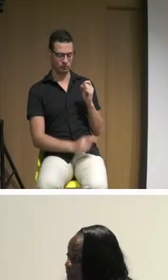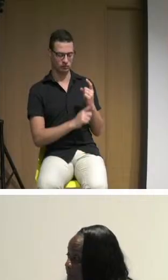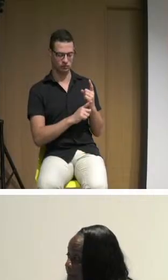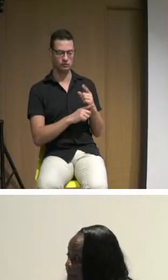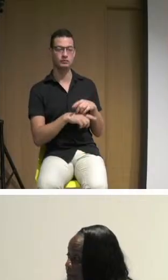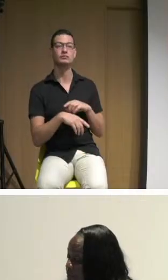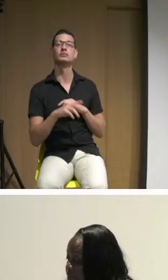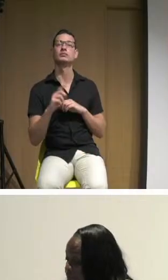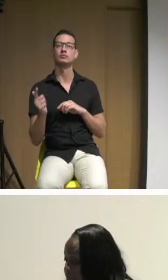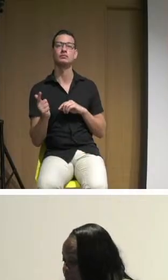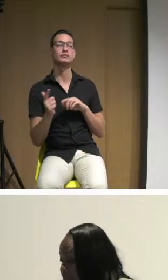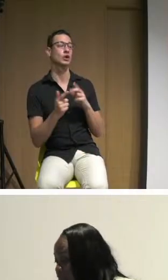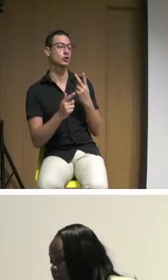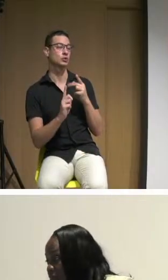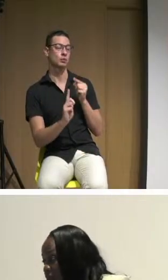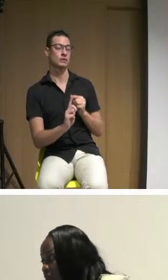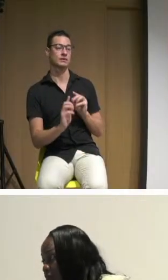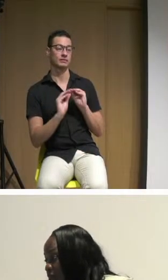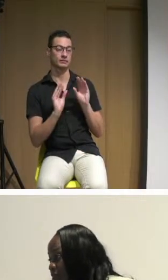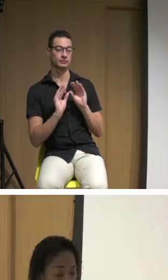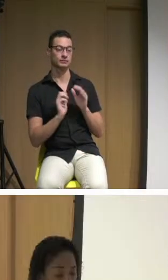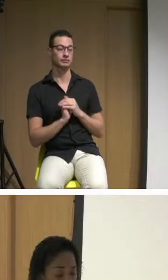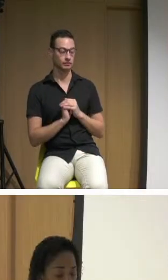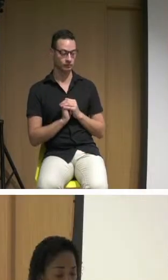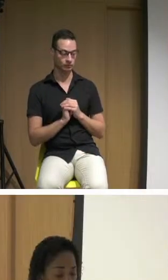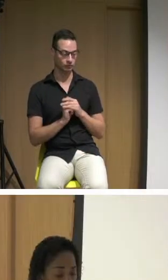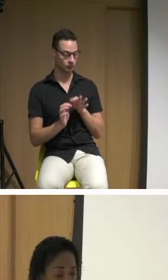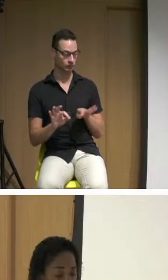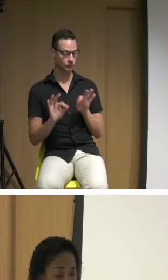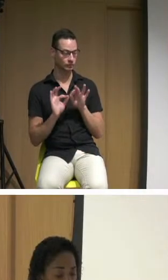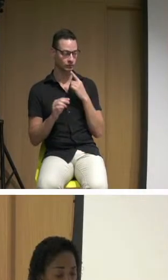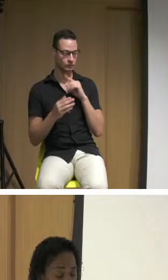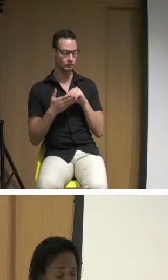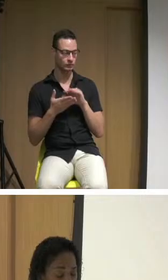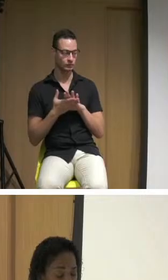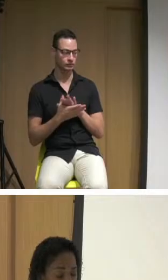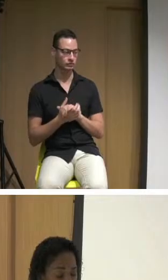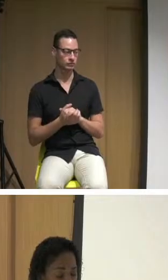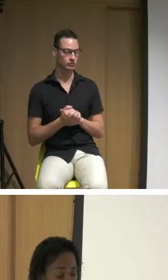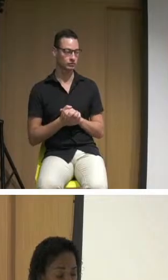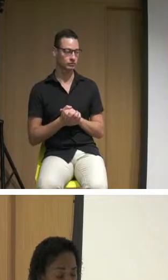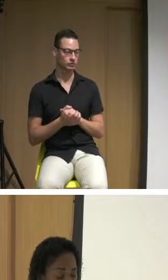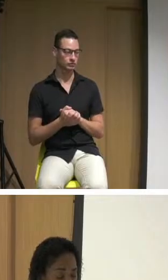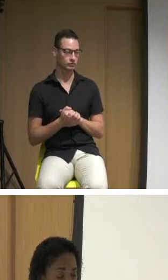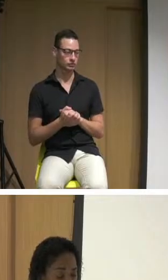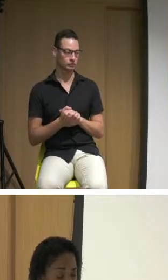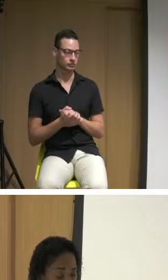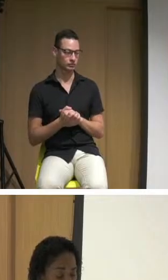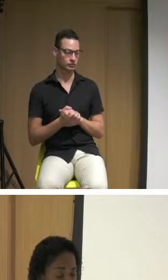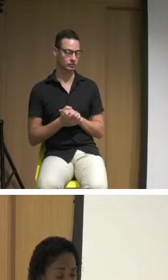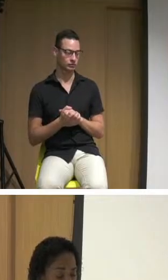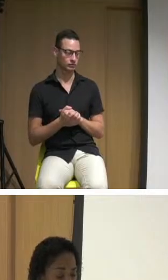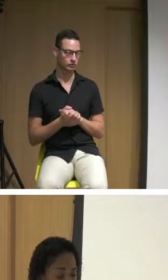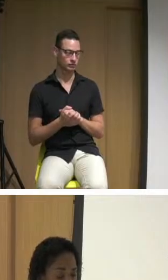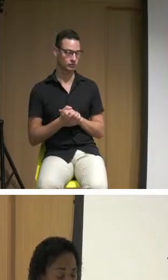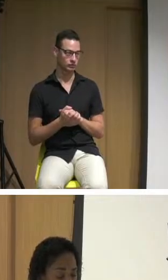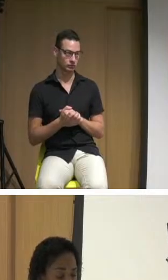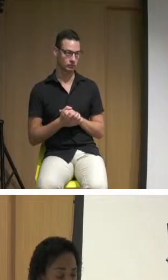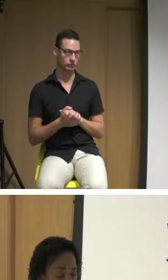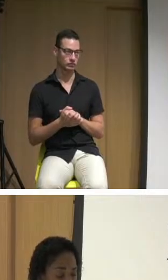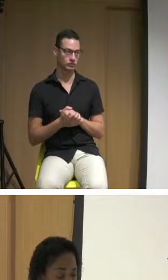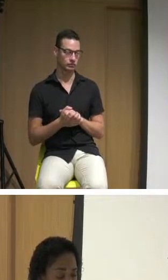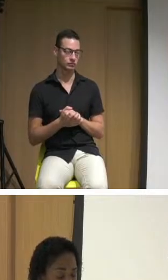critically important for the record. At the meeting where Dr. Deborah Jenkins, Commissioner Jenkins,